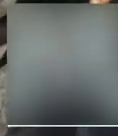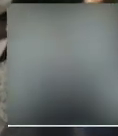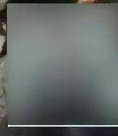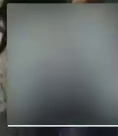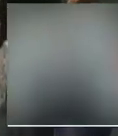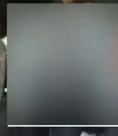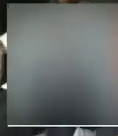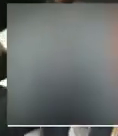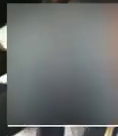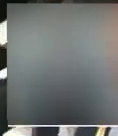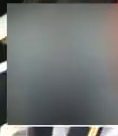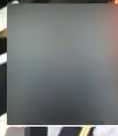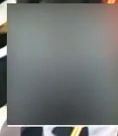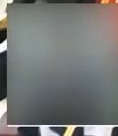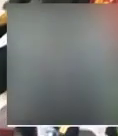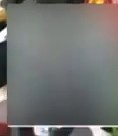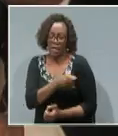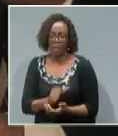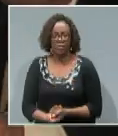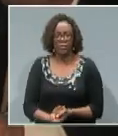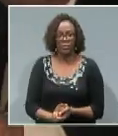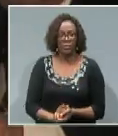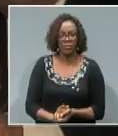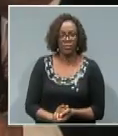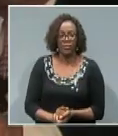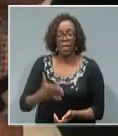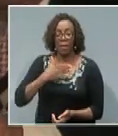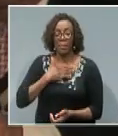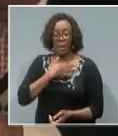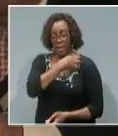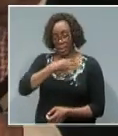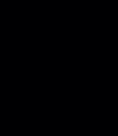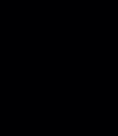President Martti Ahtisaari, and Cuban President Miguel Diaz-Canel.